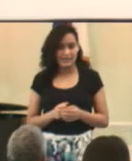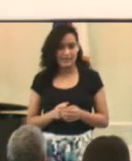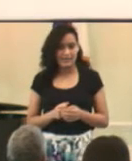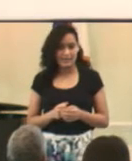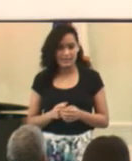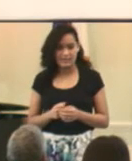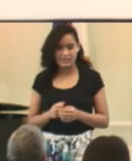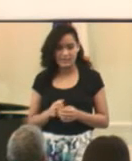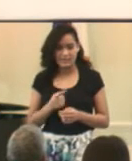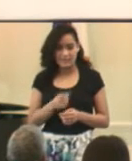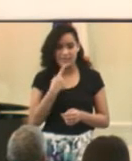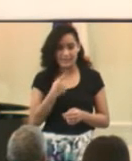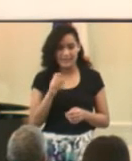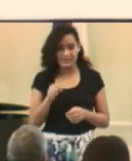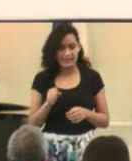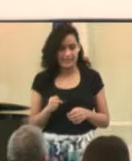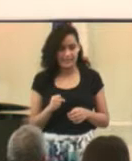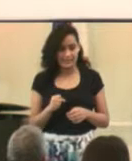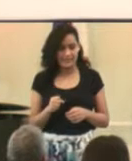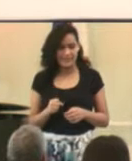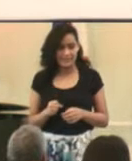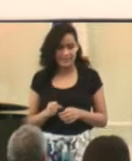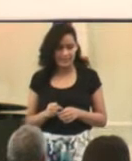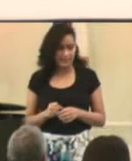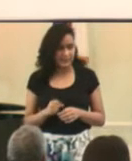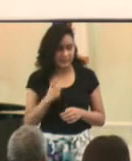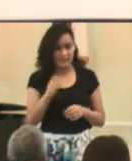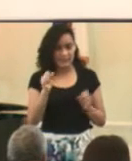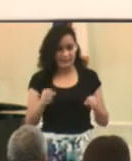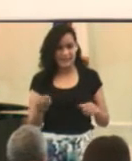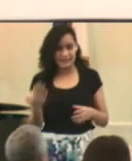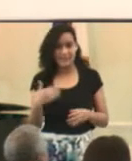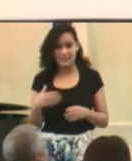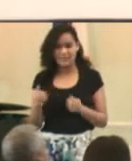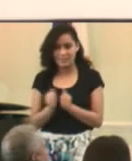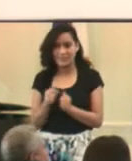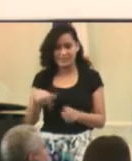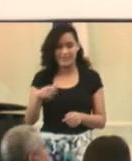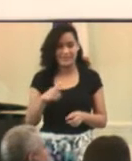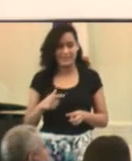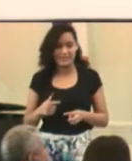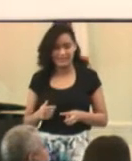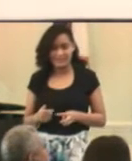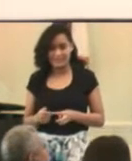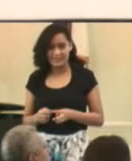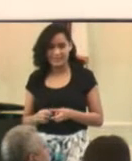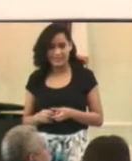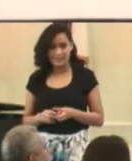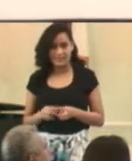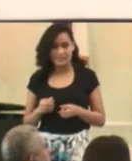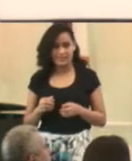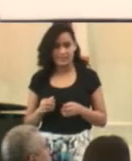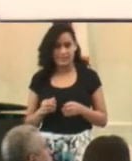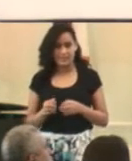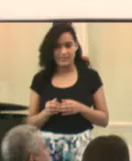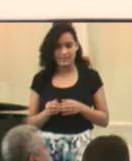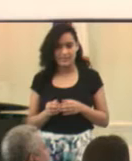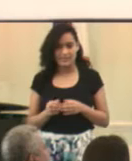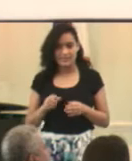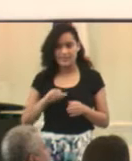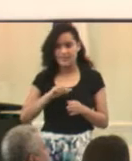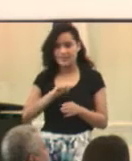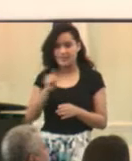But she said, yes, of course, you can come with us. The following week,